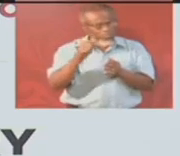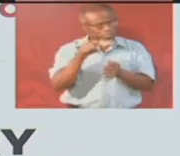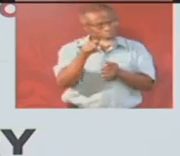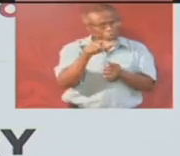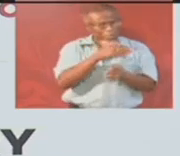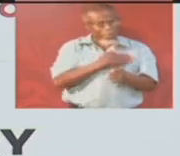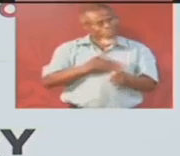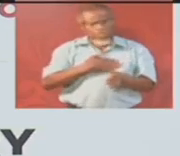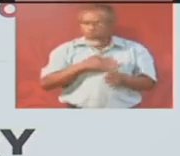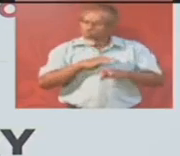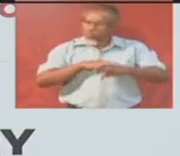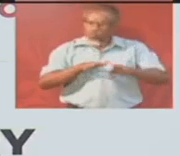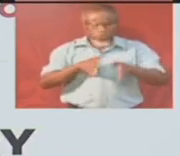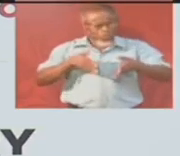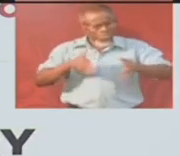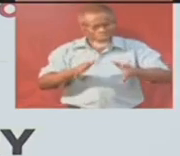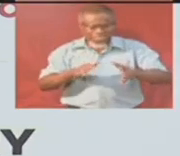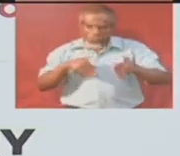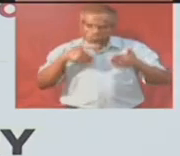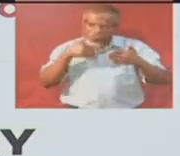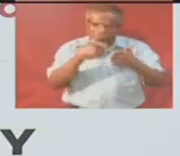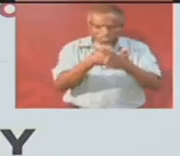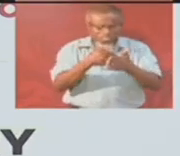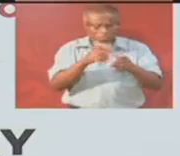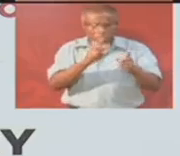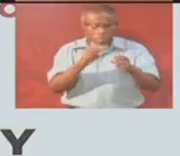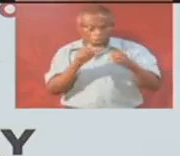with hospital capacity. And then